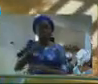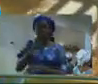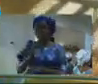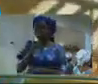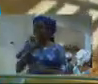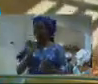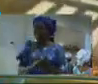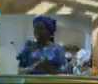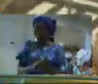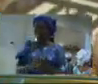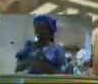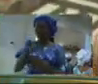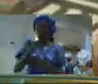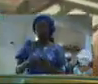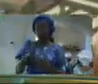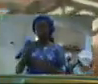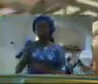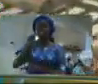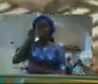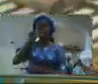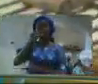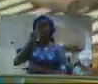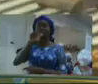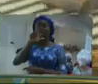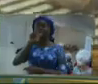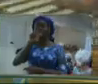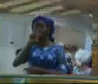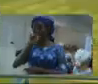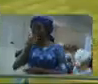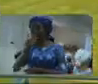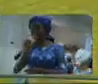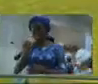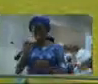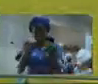when the Amalekites came to attack the children of Israel,